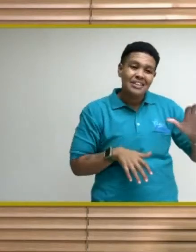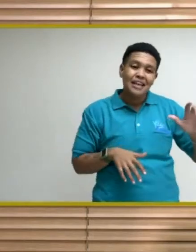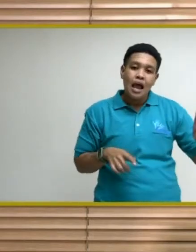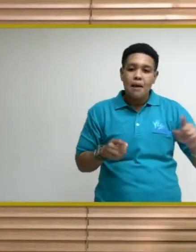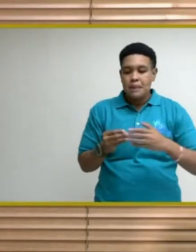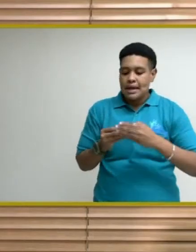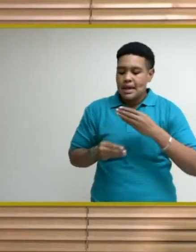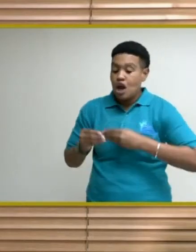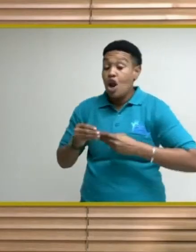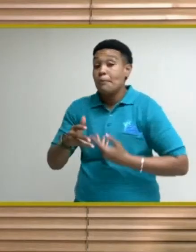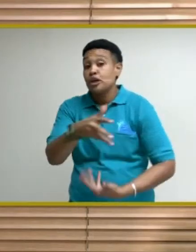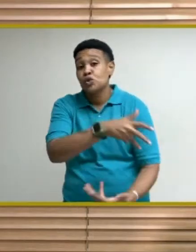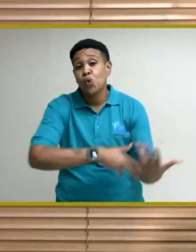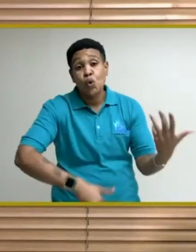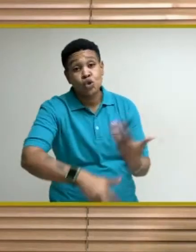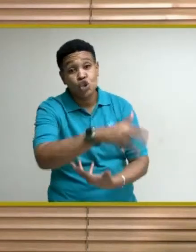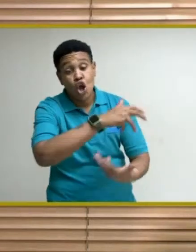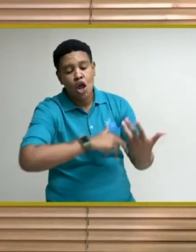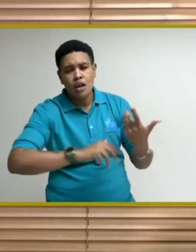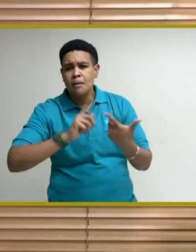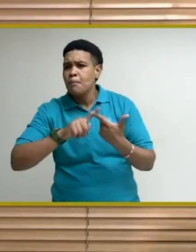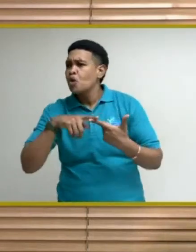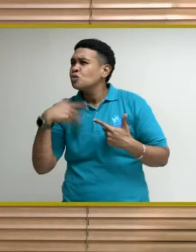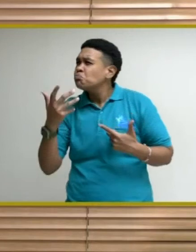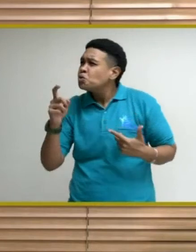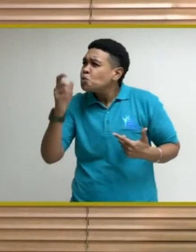economic, the social, and the